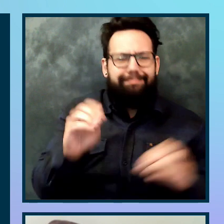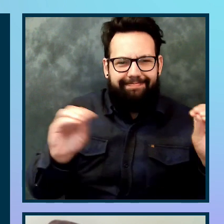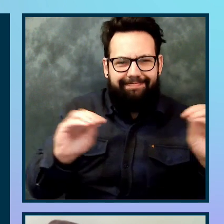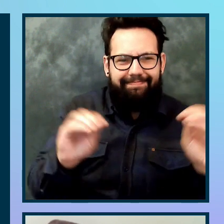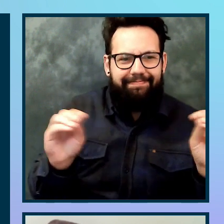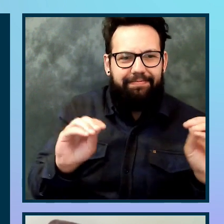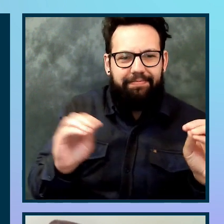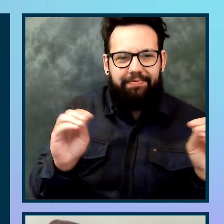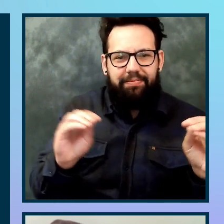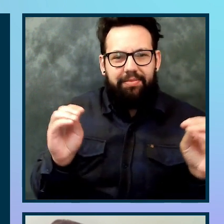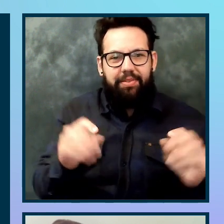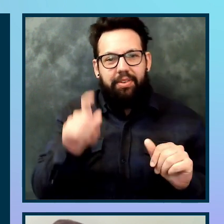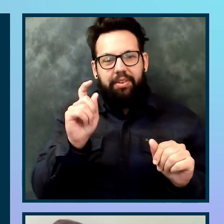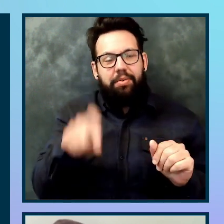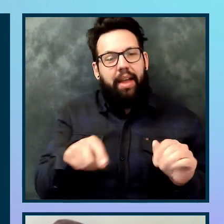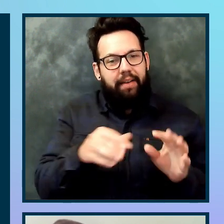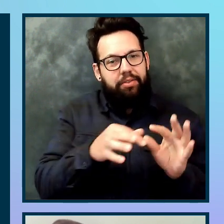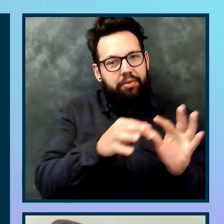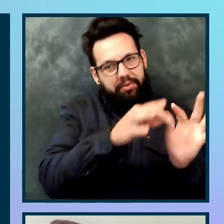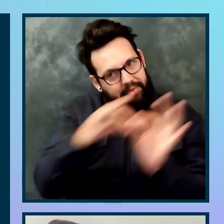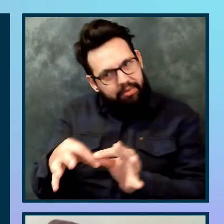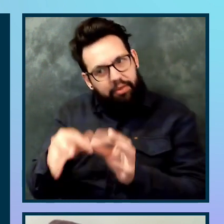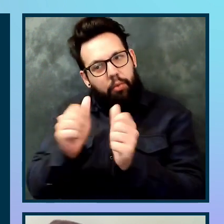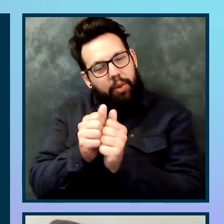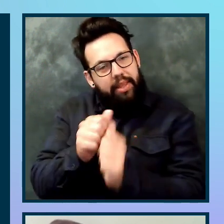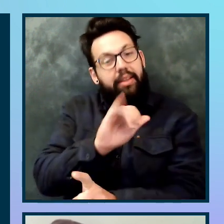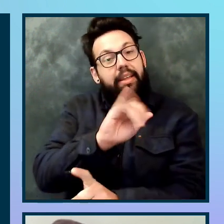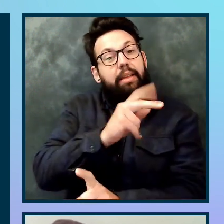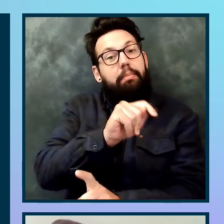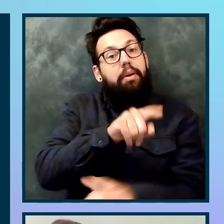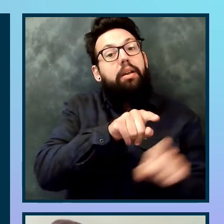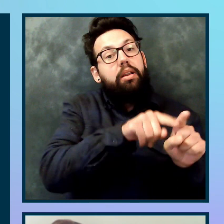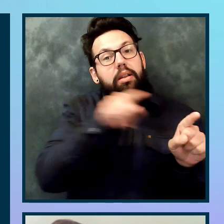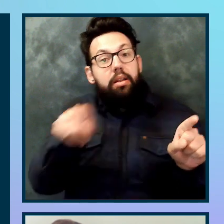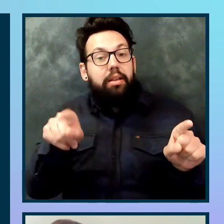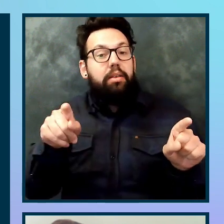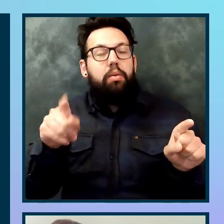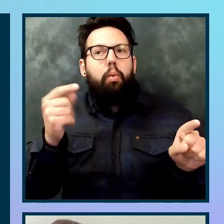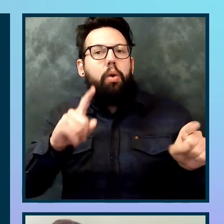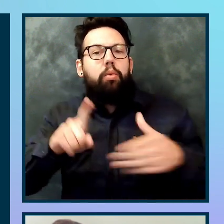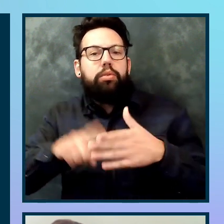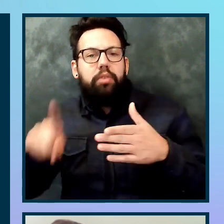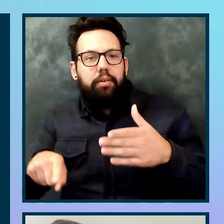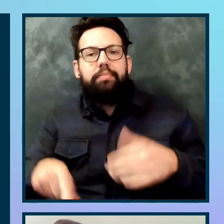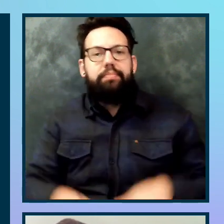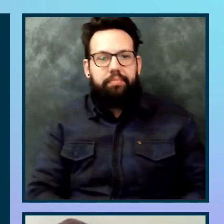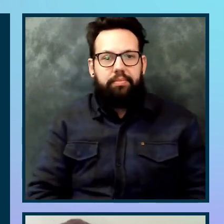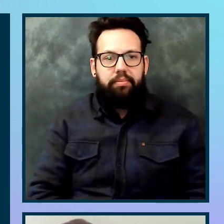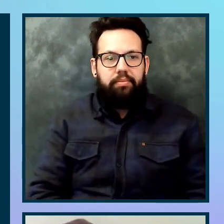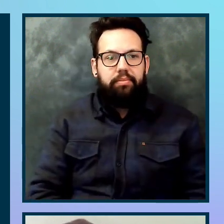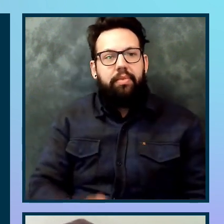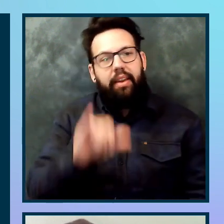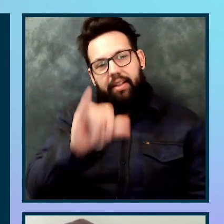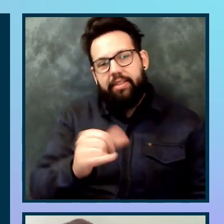it with the responsible input. And we do that through the output element. So here we go. This is what an error looks